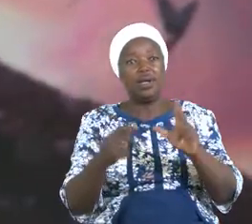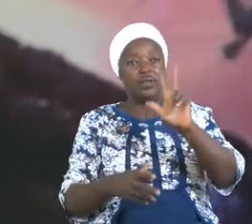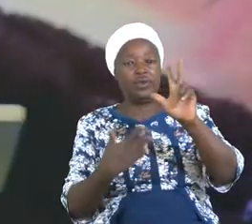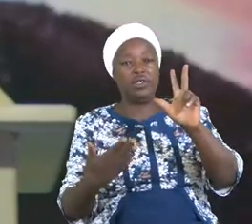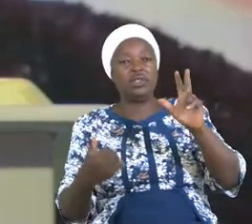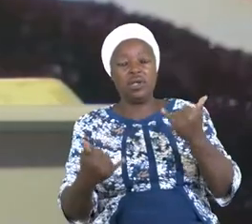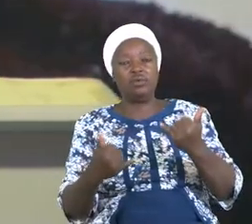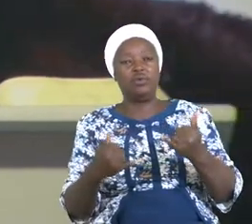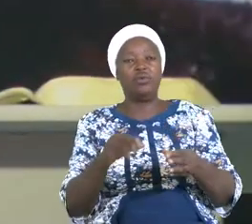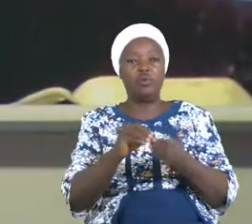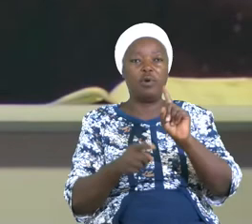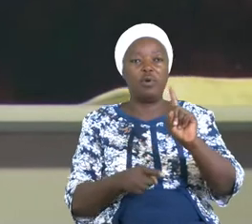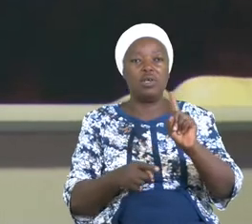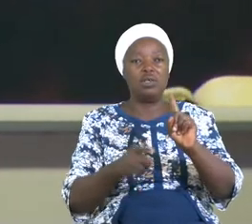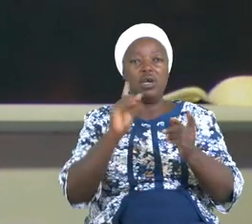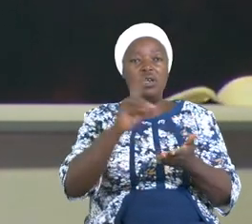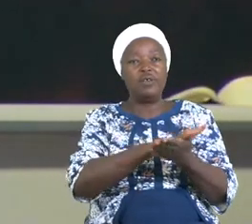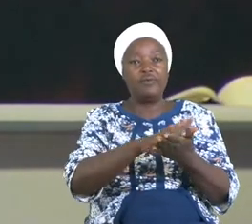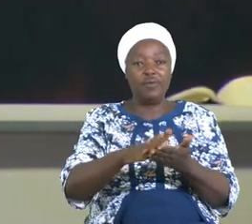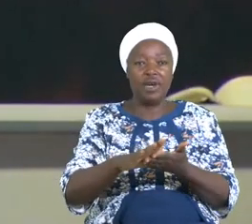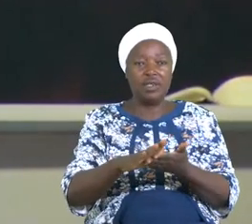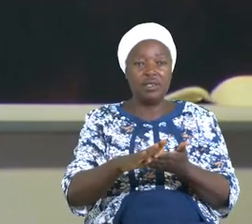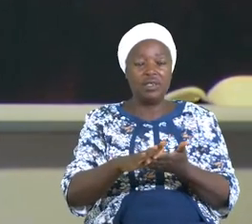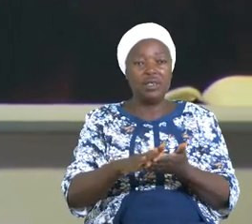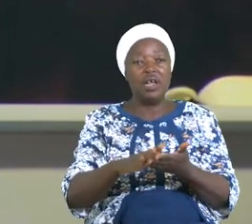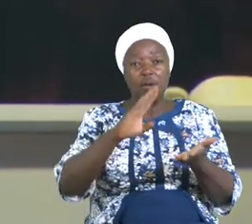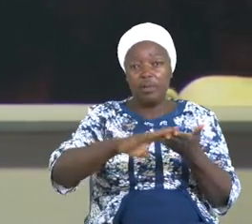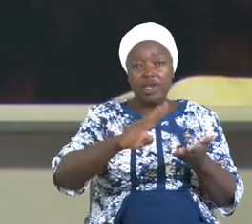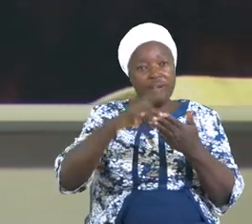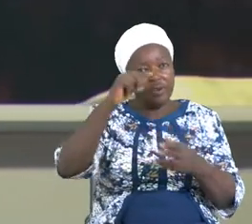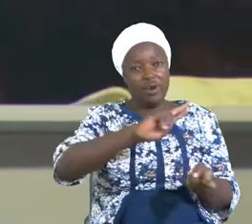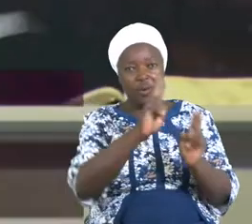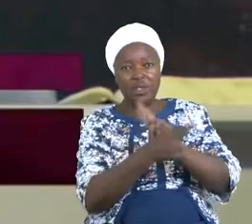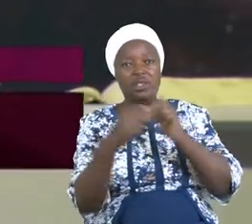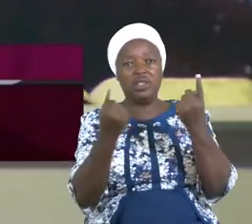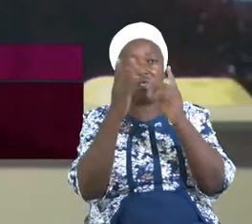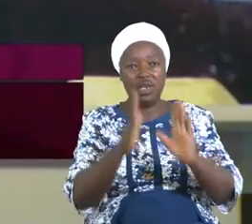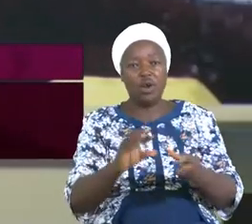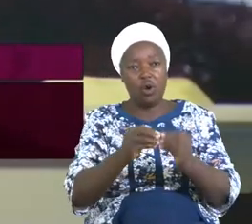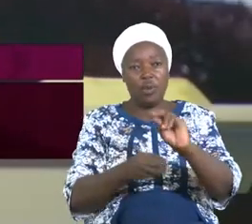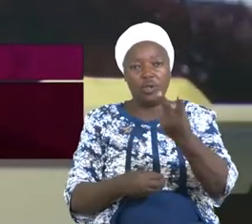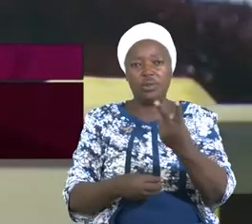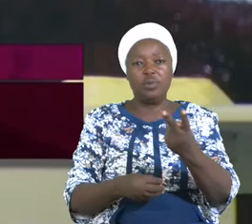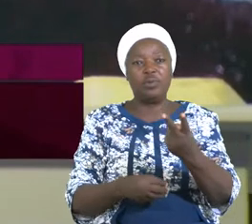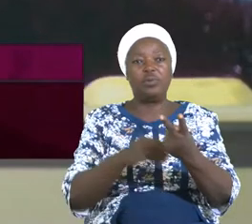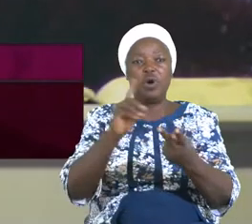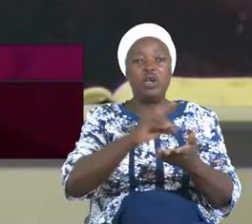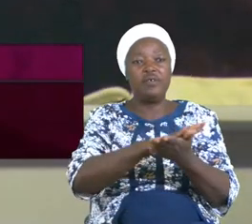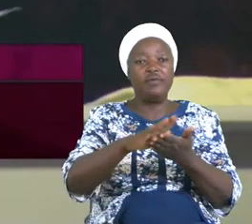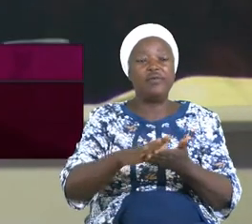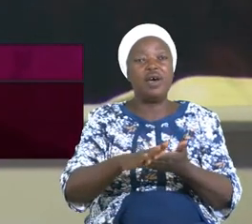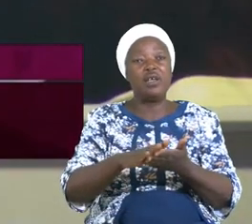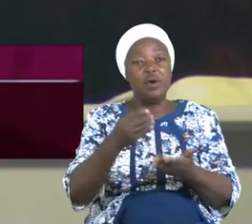one, divine pardon for repentant sinners. Number two, divine